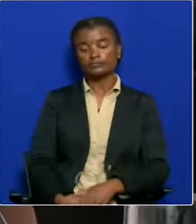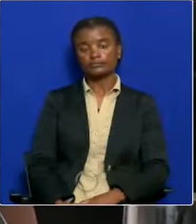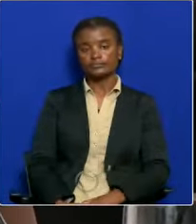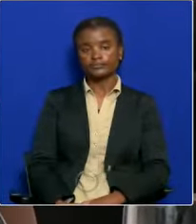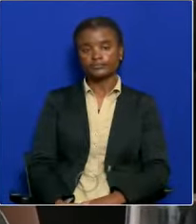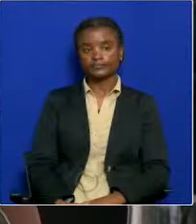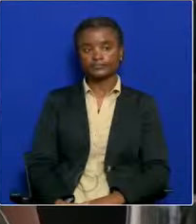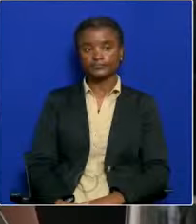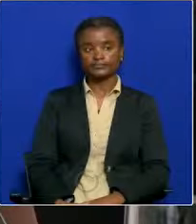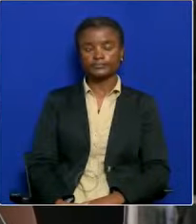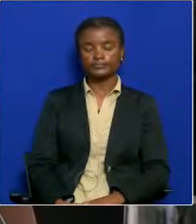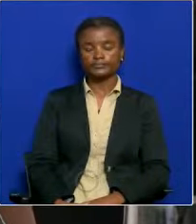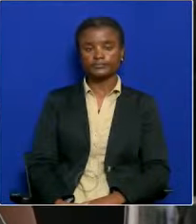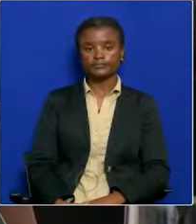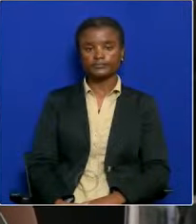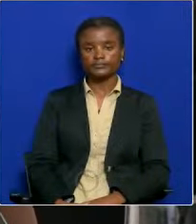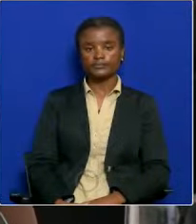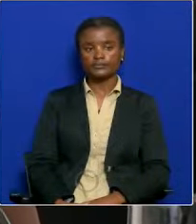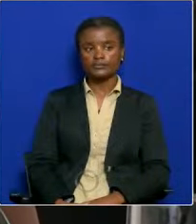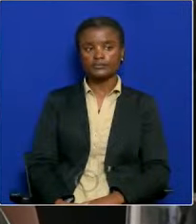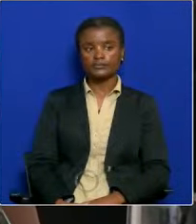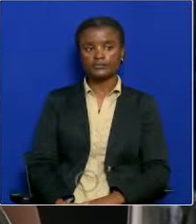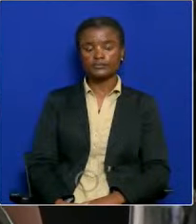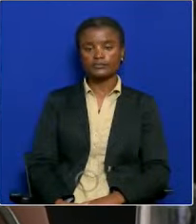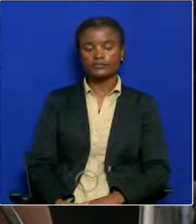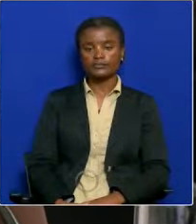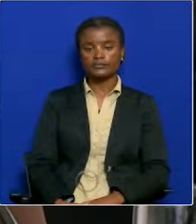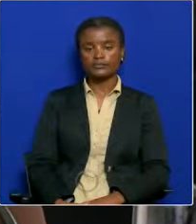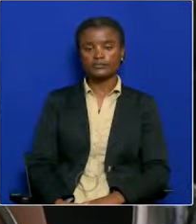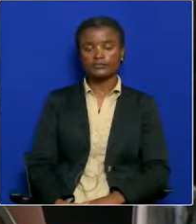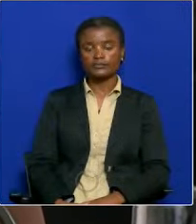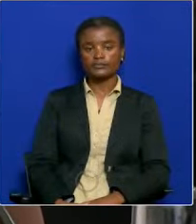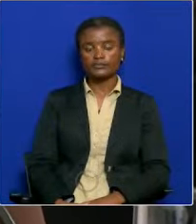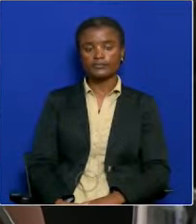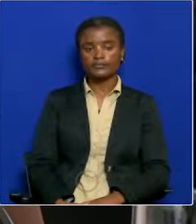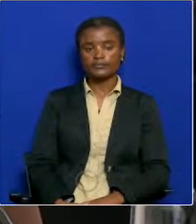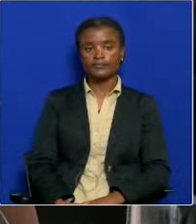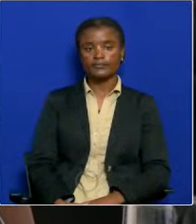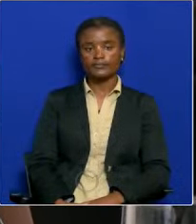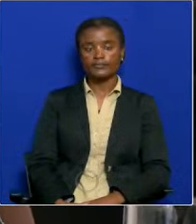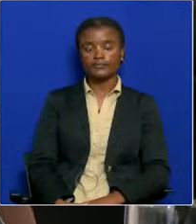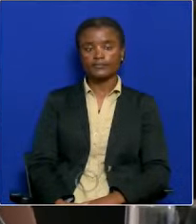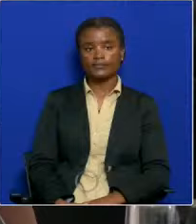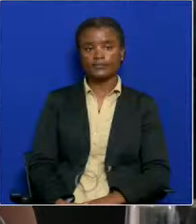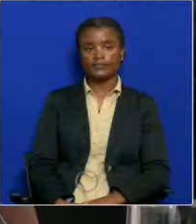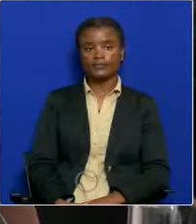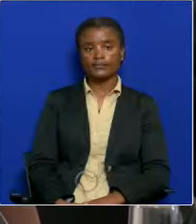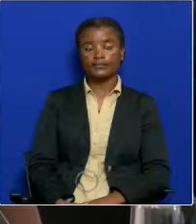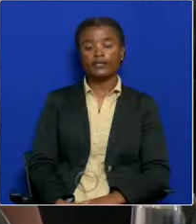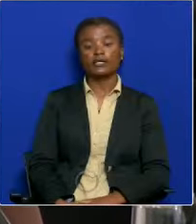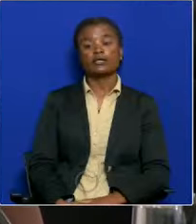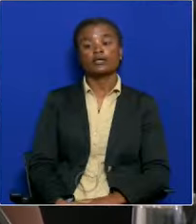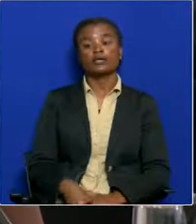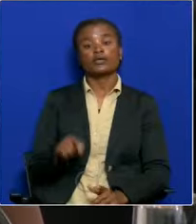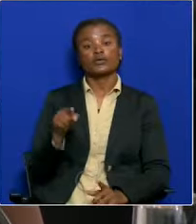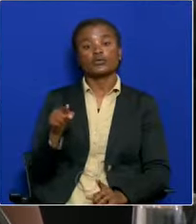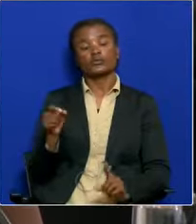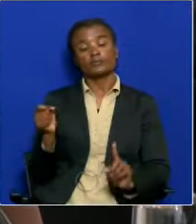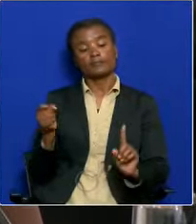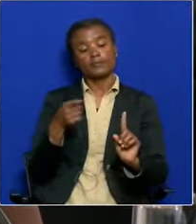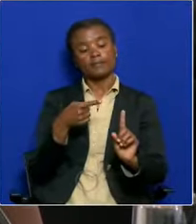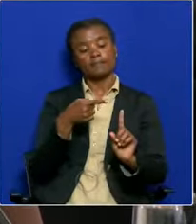there it's a you sent to Sergeant Kosi breaking